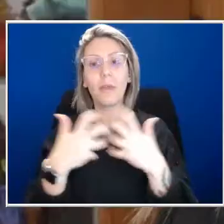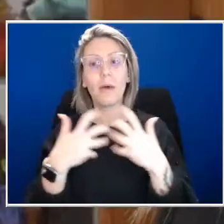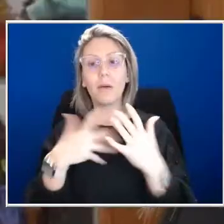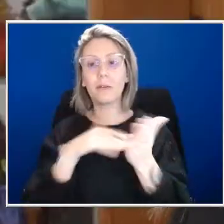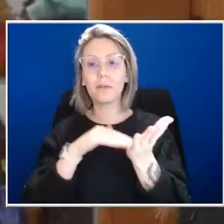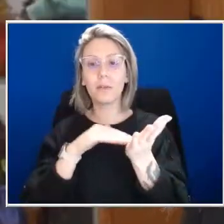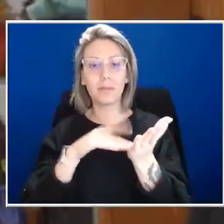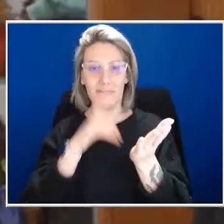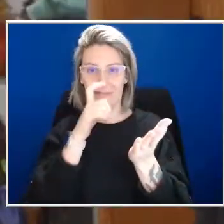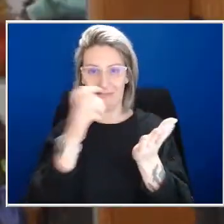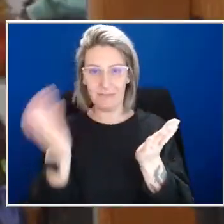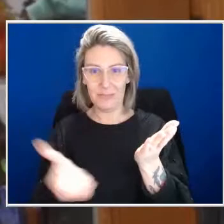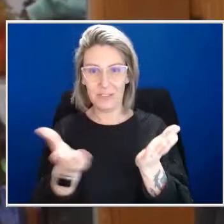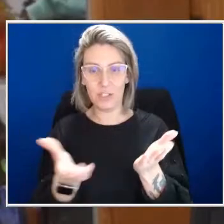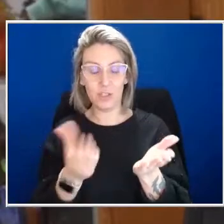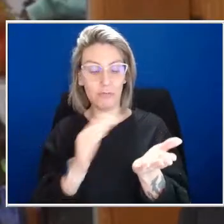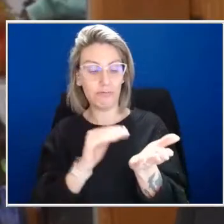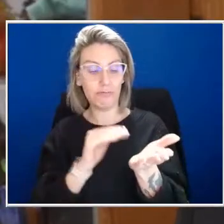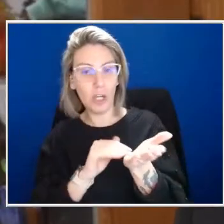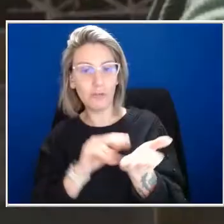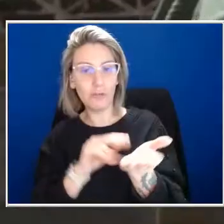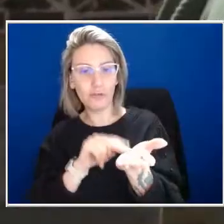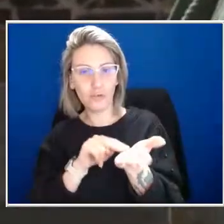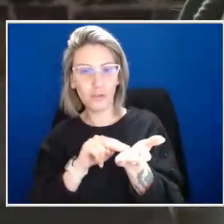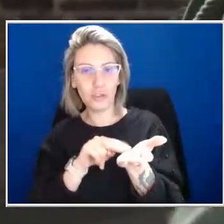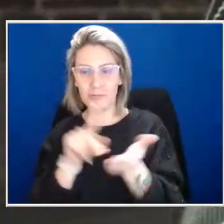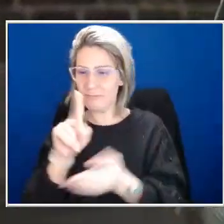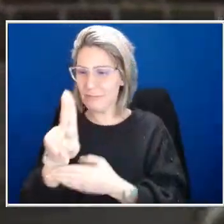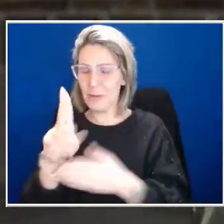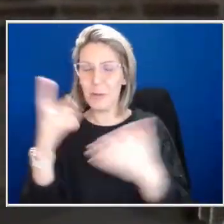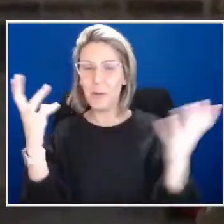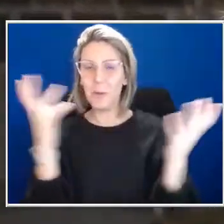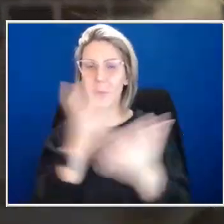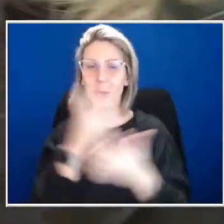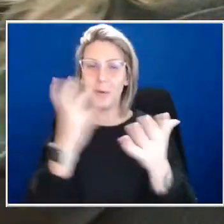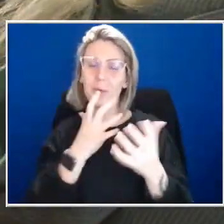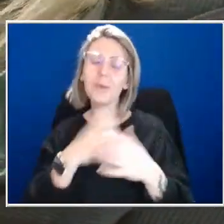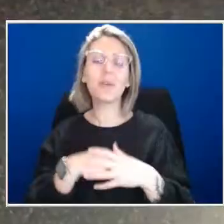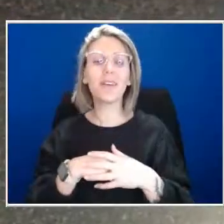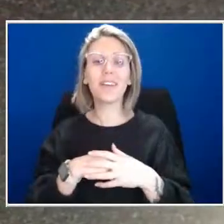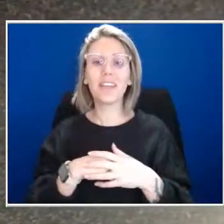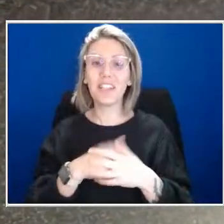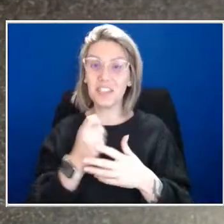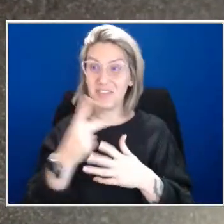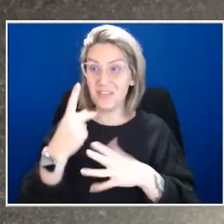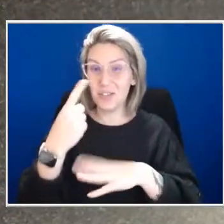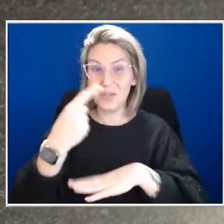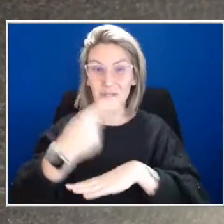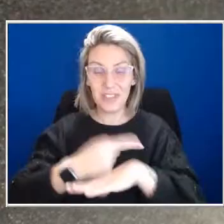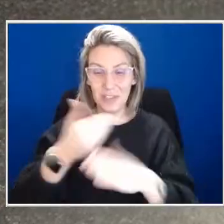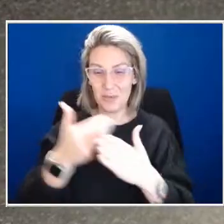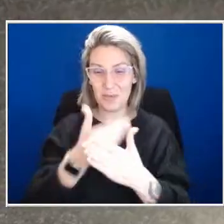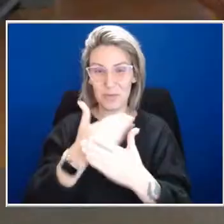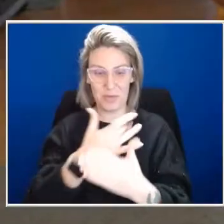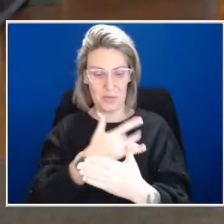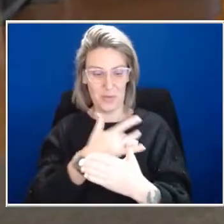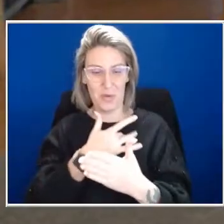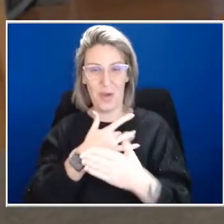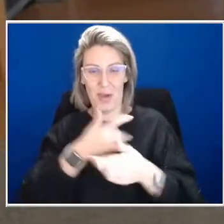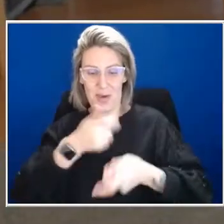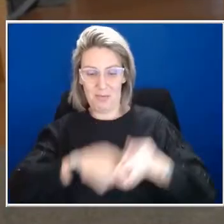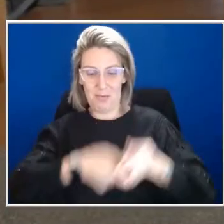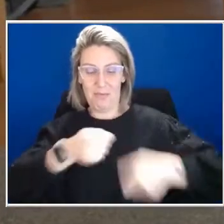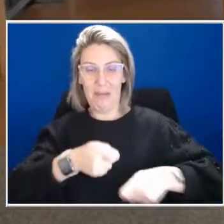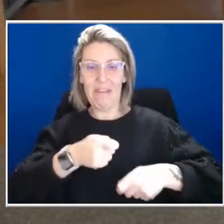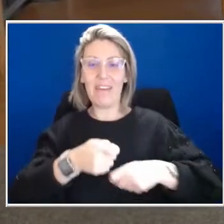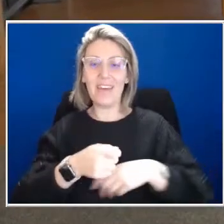here. The doctors and nurses and everyone at KU are just phenomenal. Within days of the news, there was a new heart beating in Gene's chest, giving